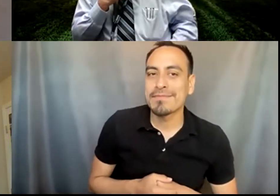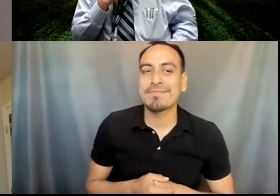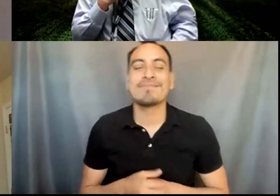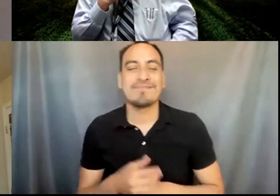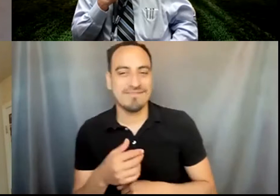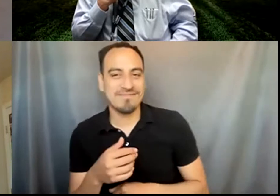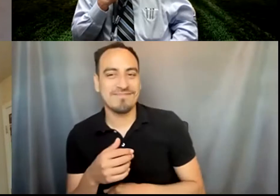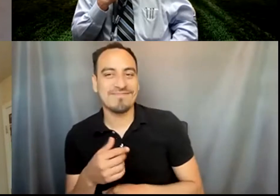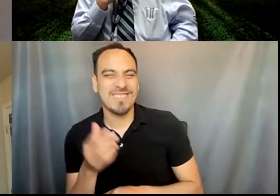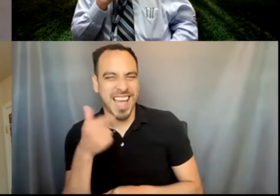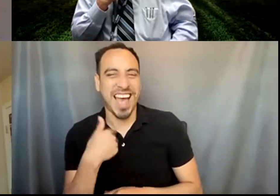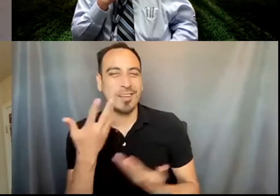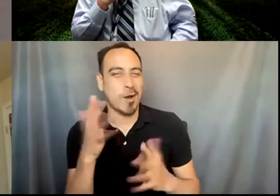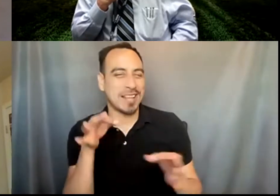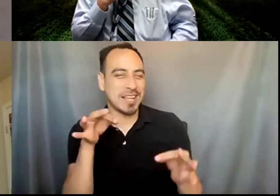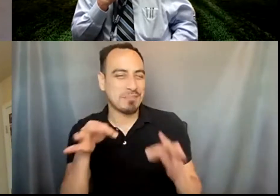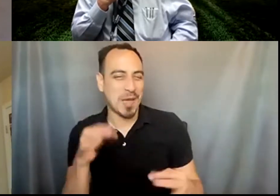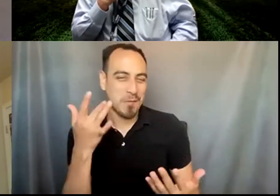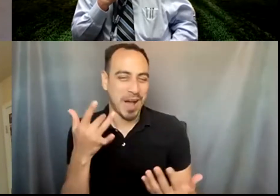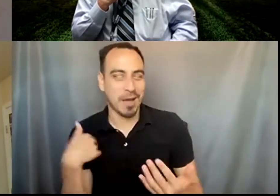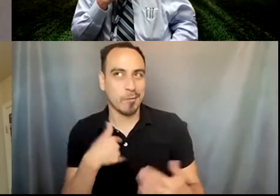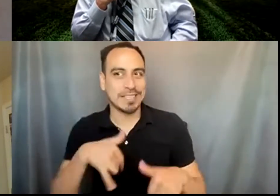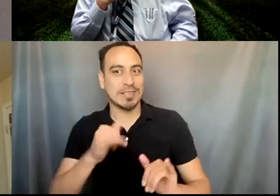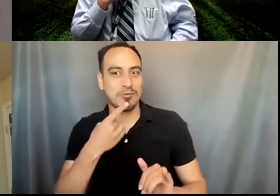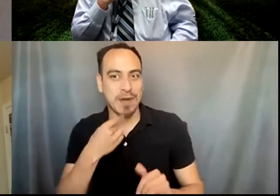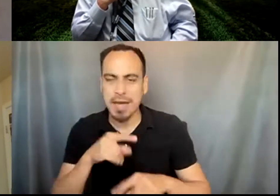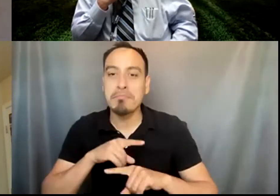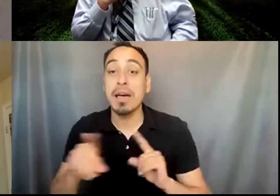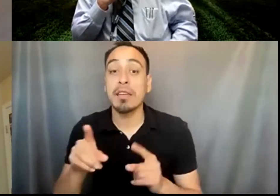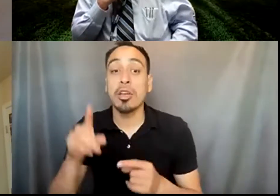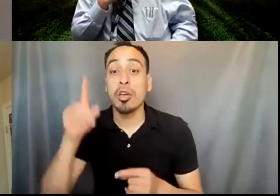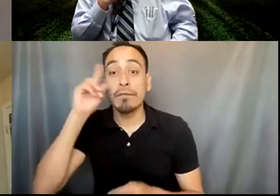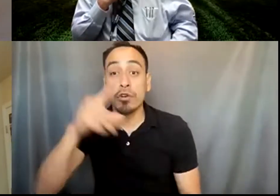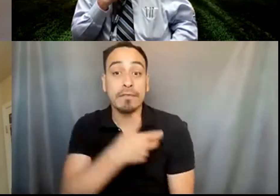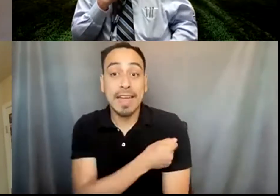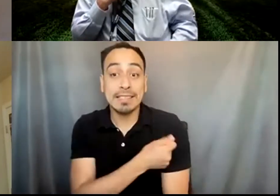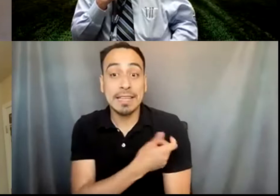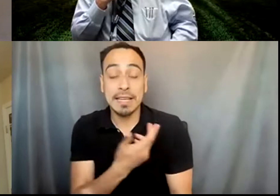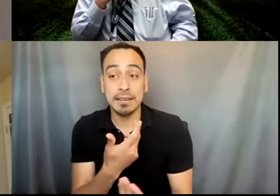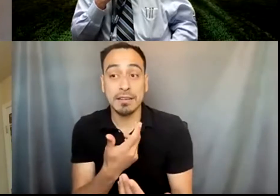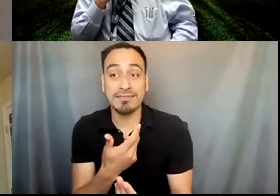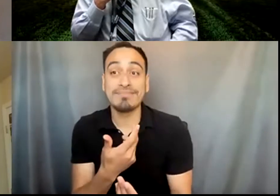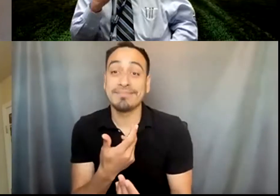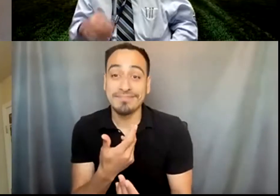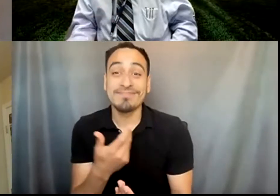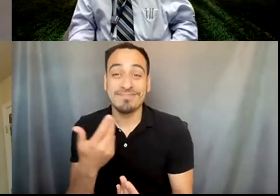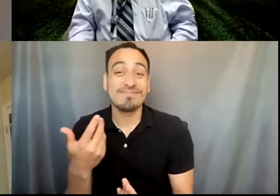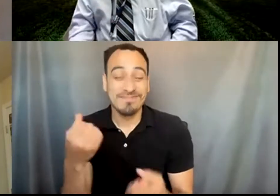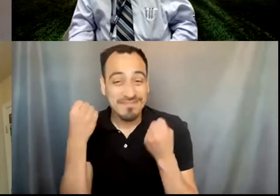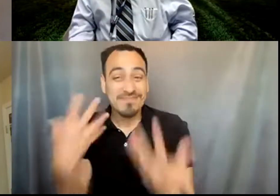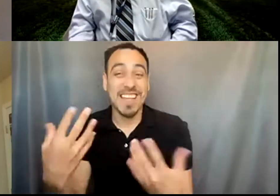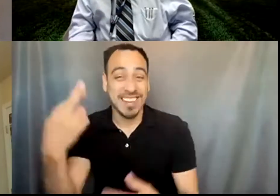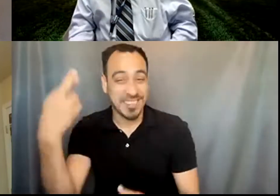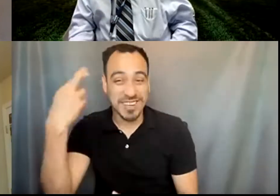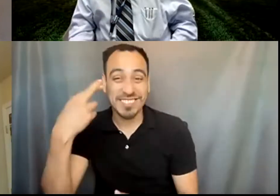in the red tier. As far as the vaccination rates, that's also multiple factors. If you recall